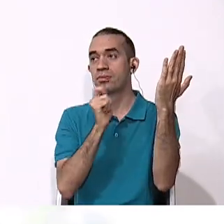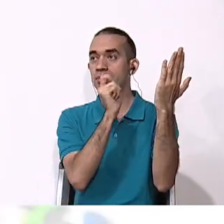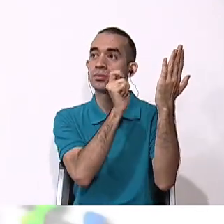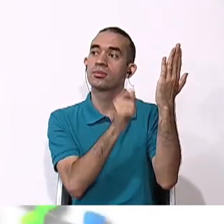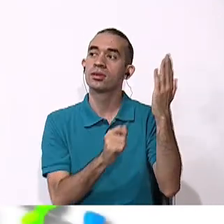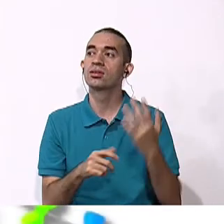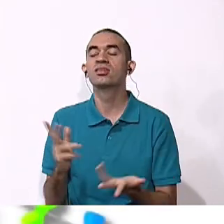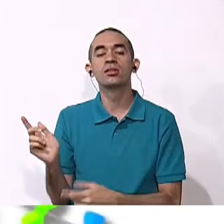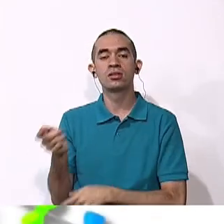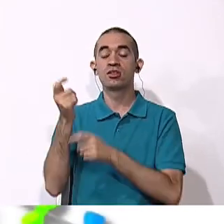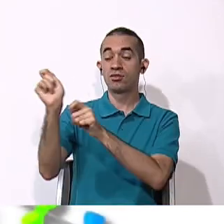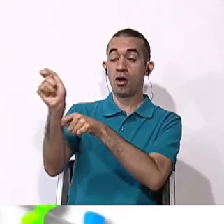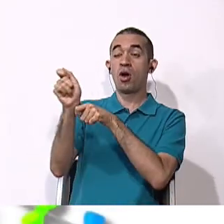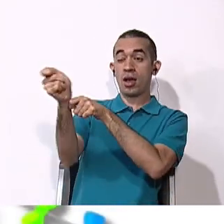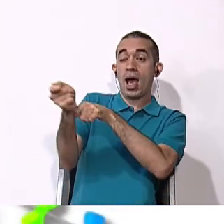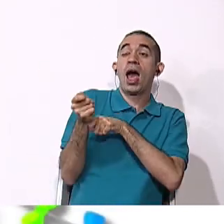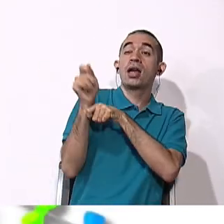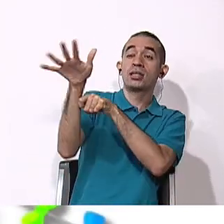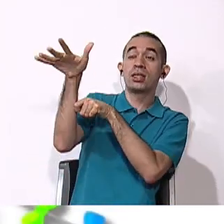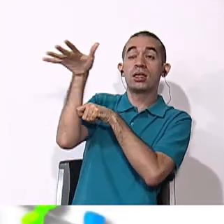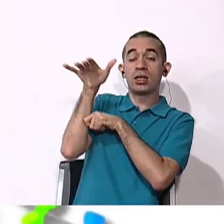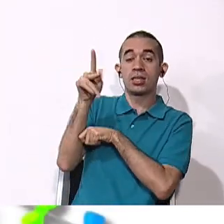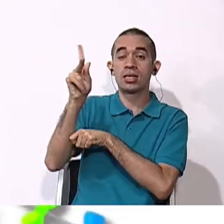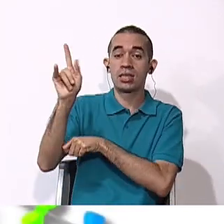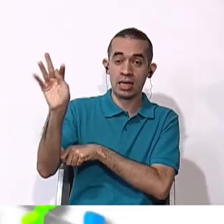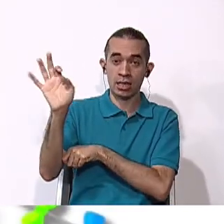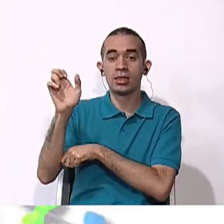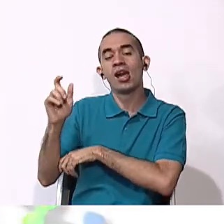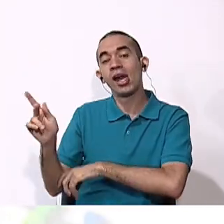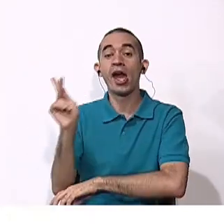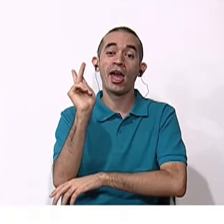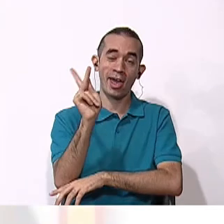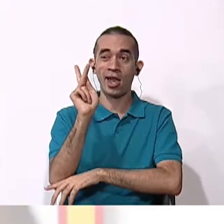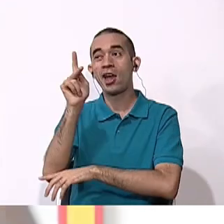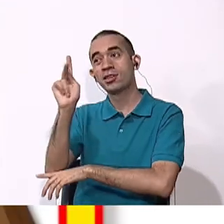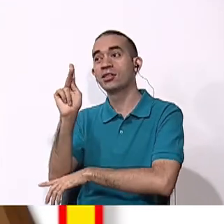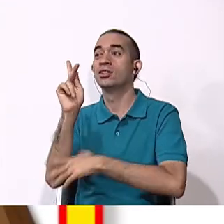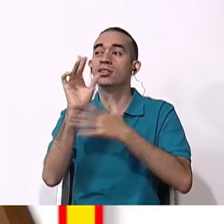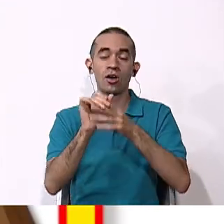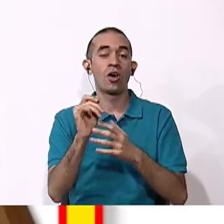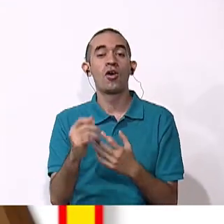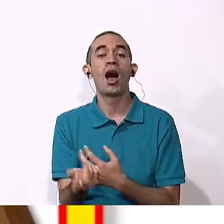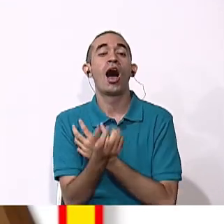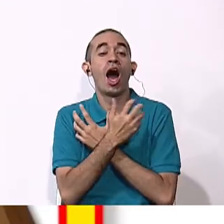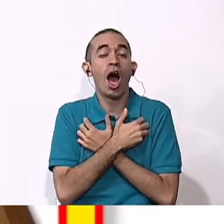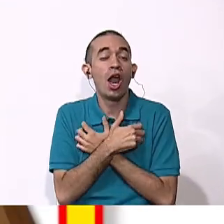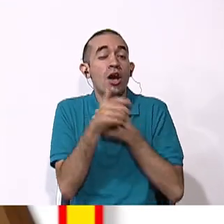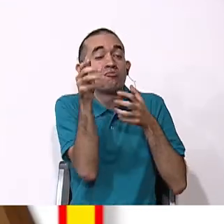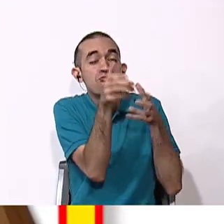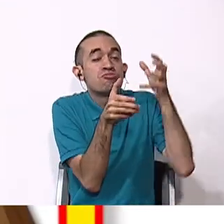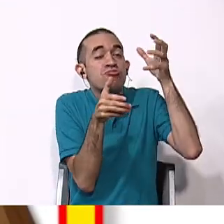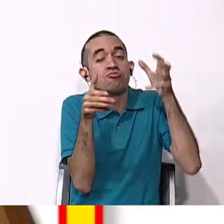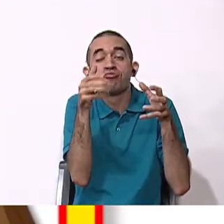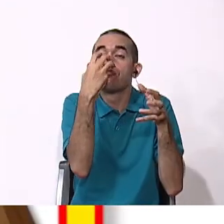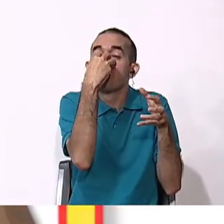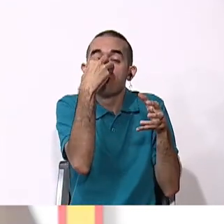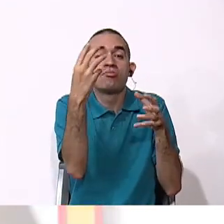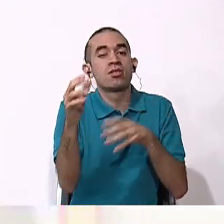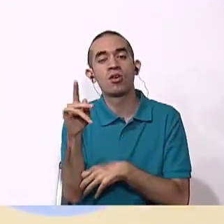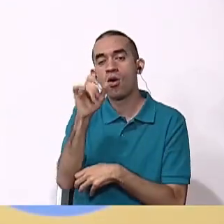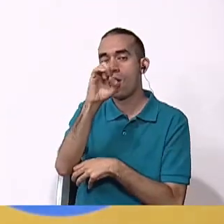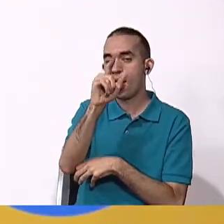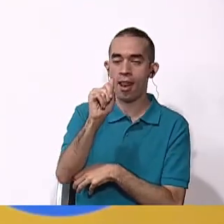K is for kite. K is for koala.